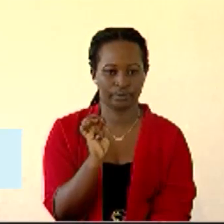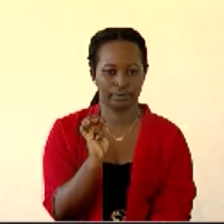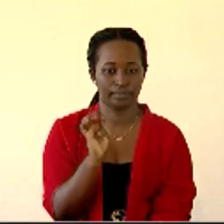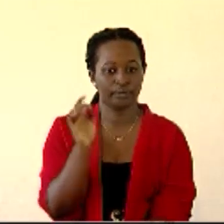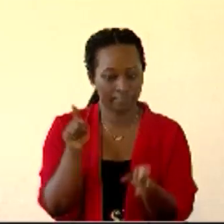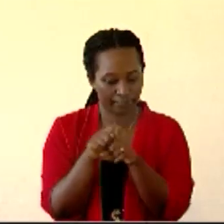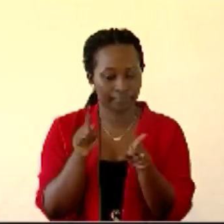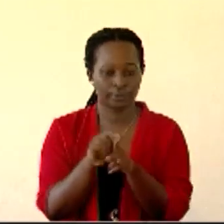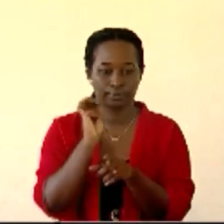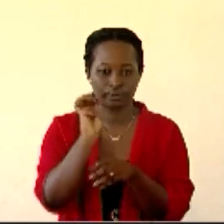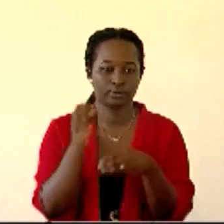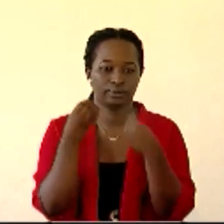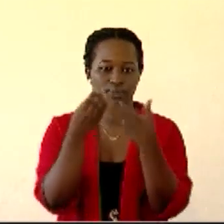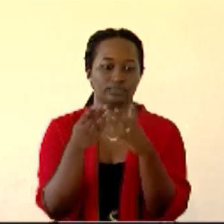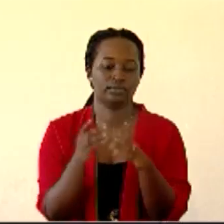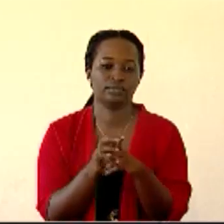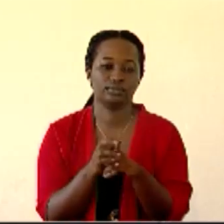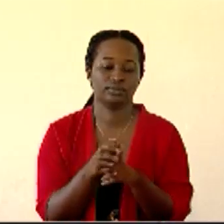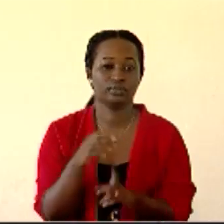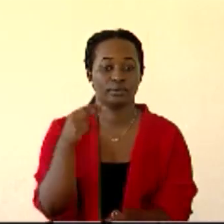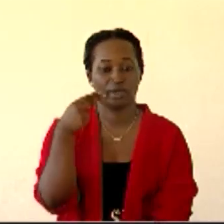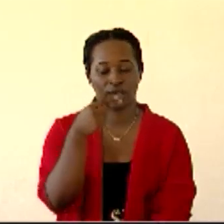given as